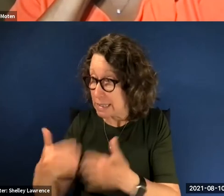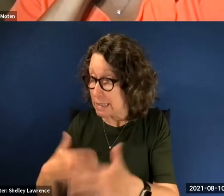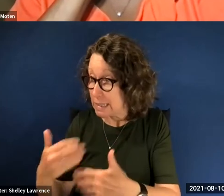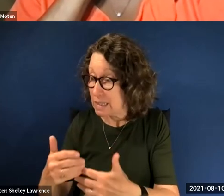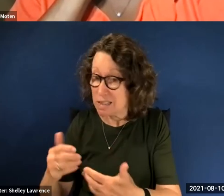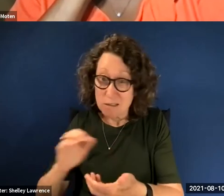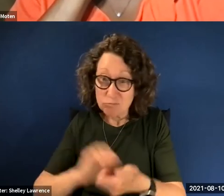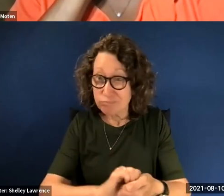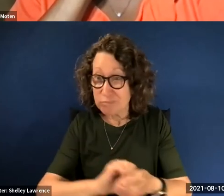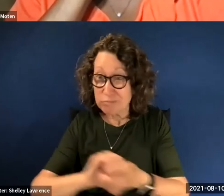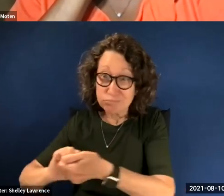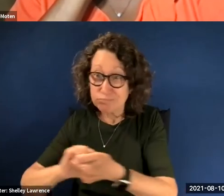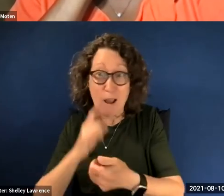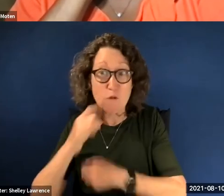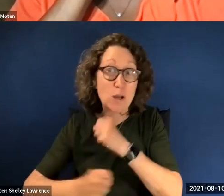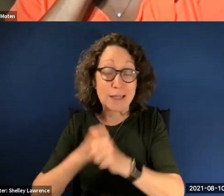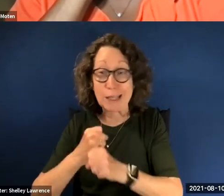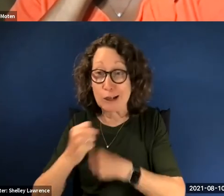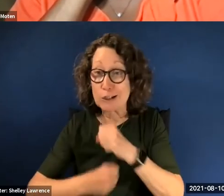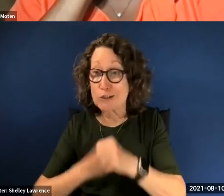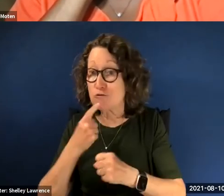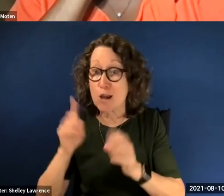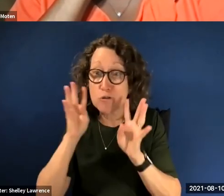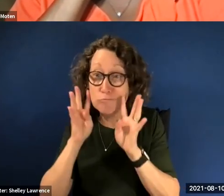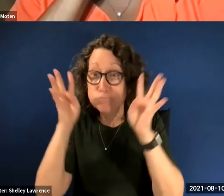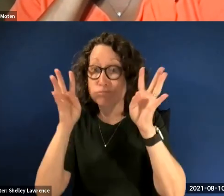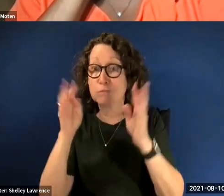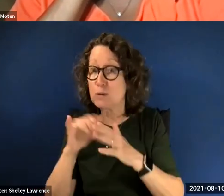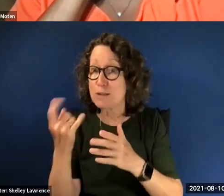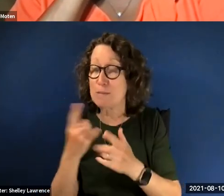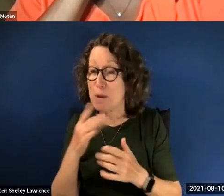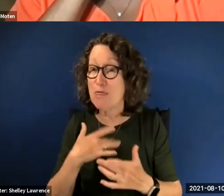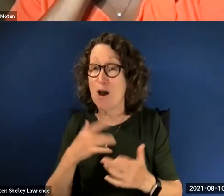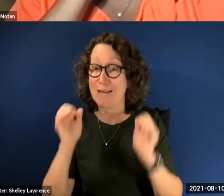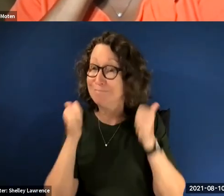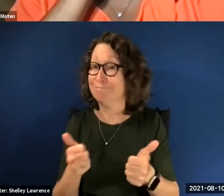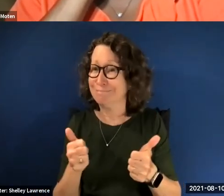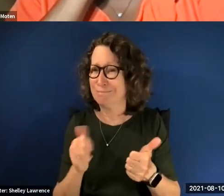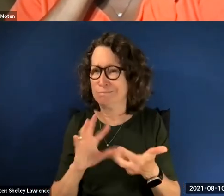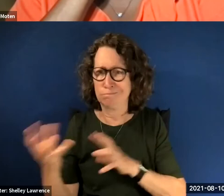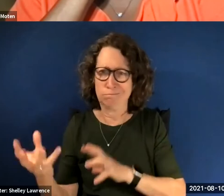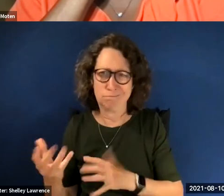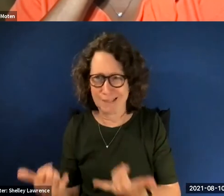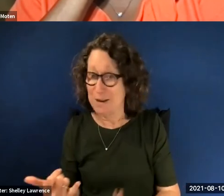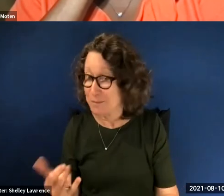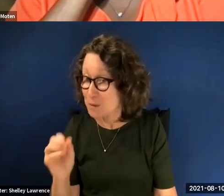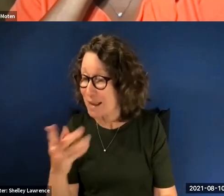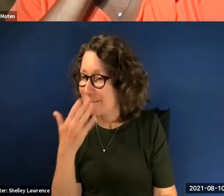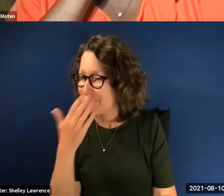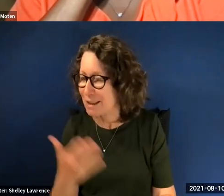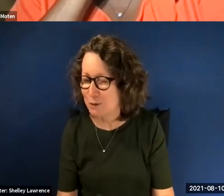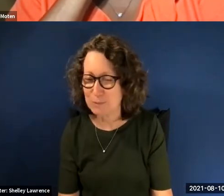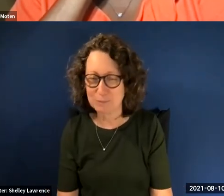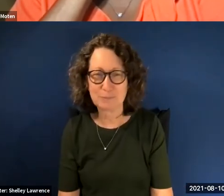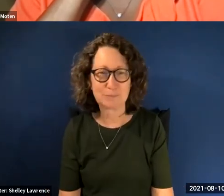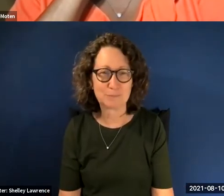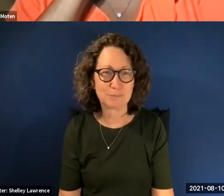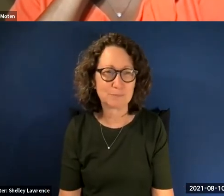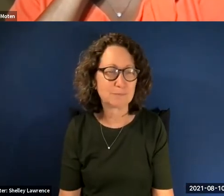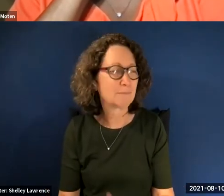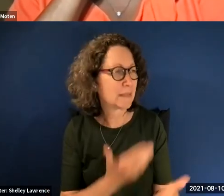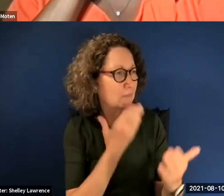in hand for years to try to come to the solution that we thought was on track. Thank you. Thank